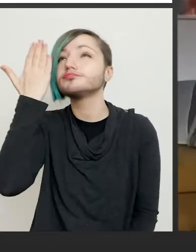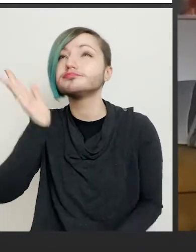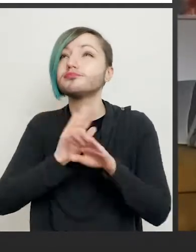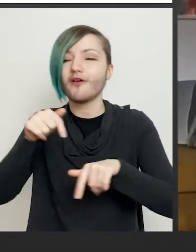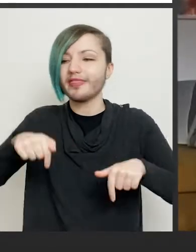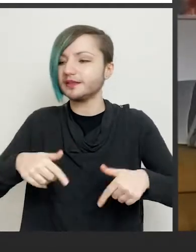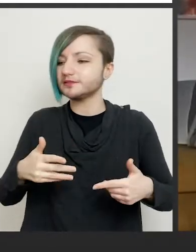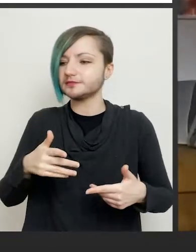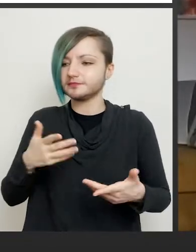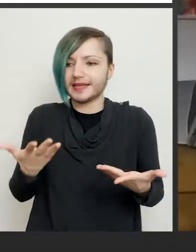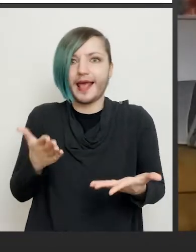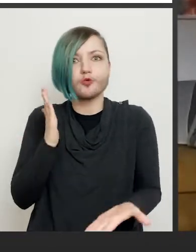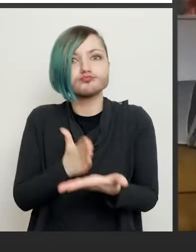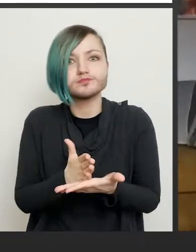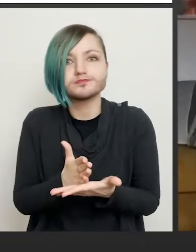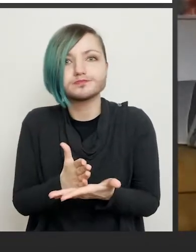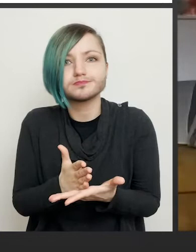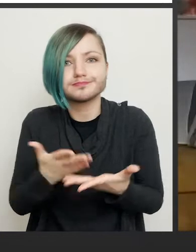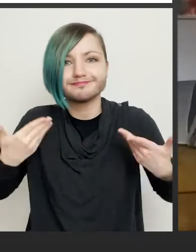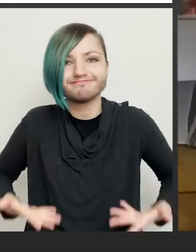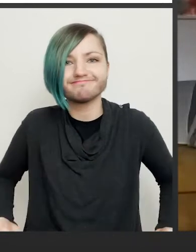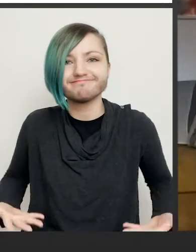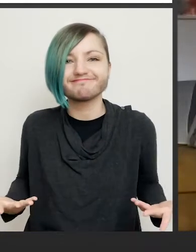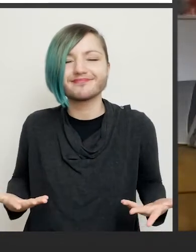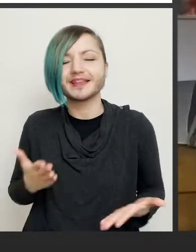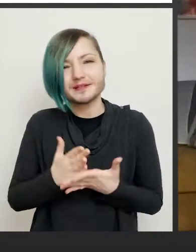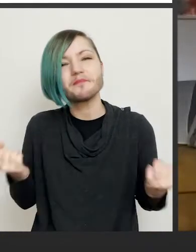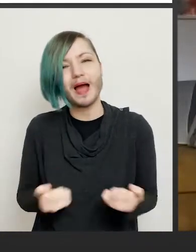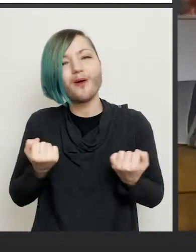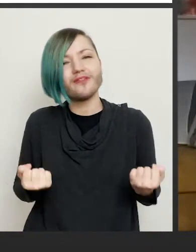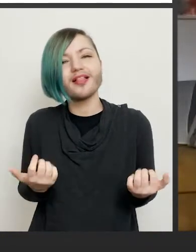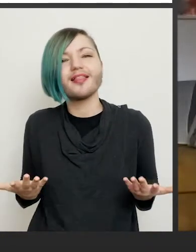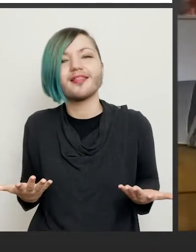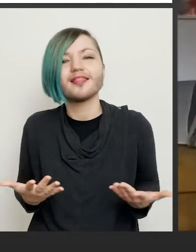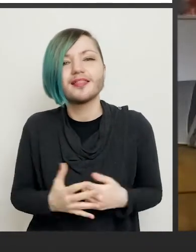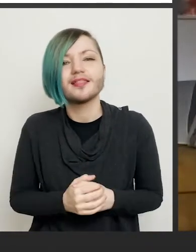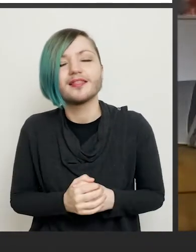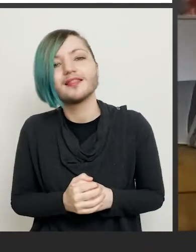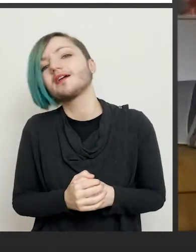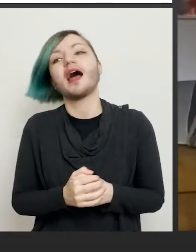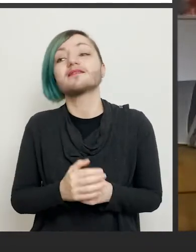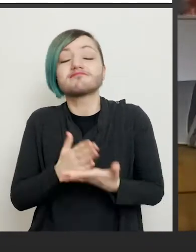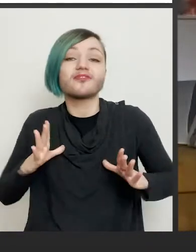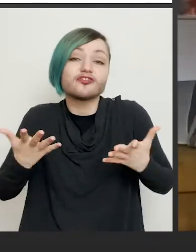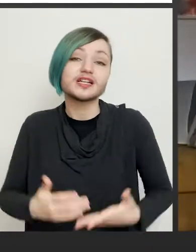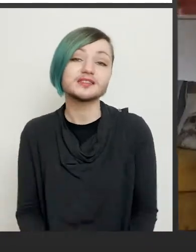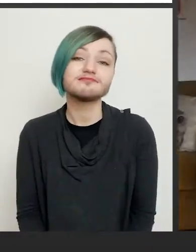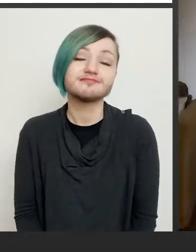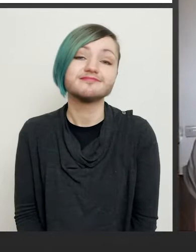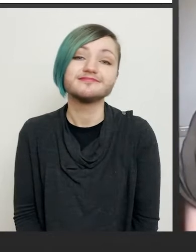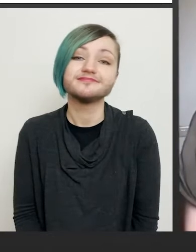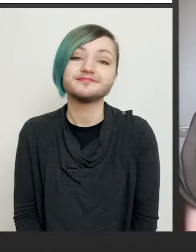actually here. That's it's a really powerful feeling, I think, and a liberating one in many